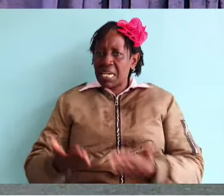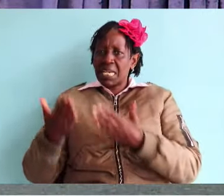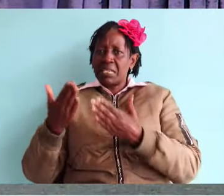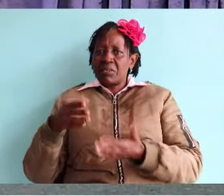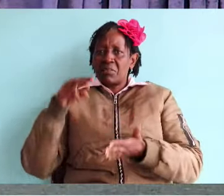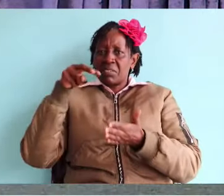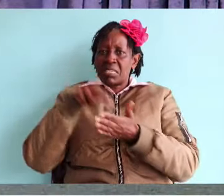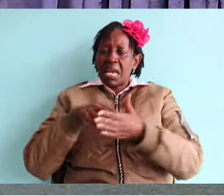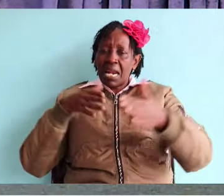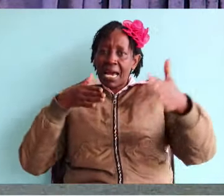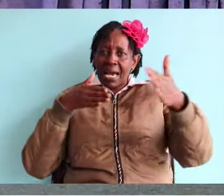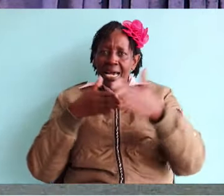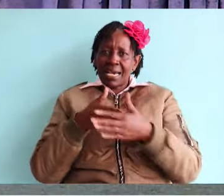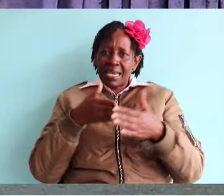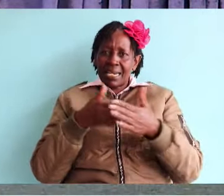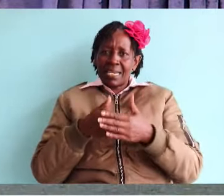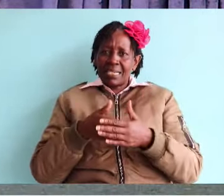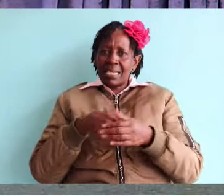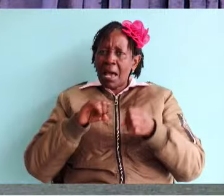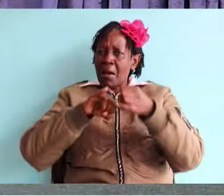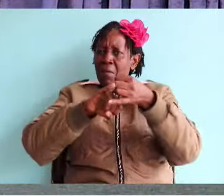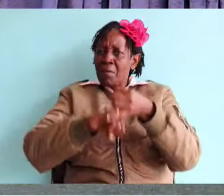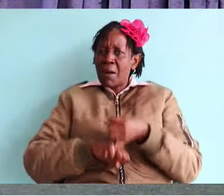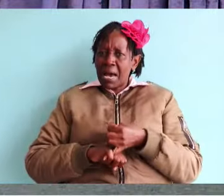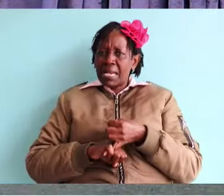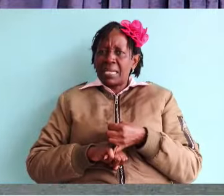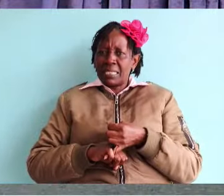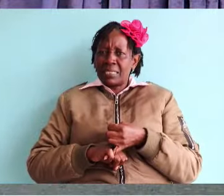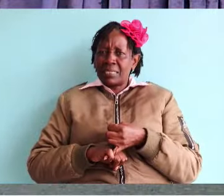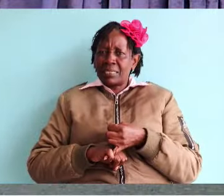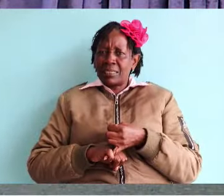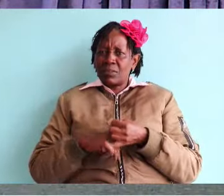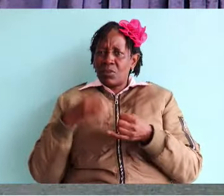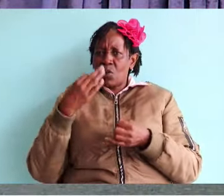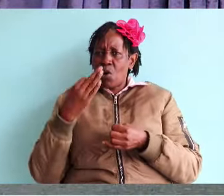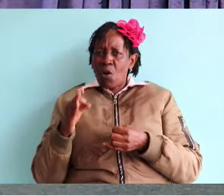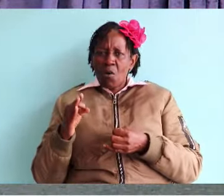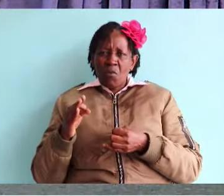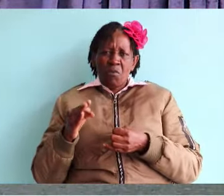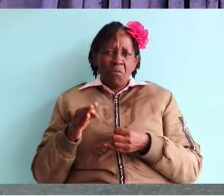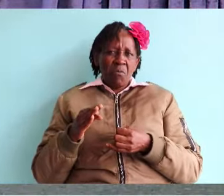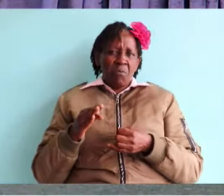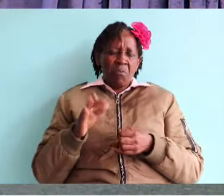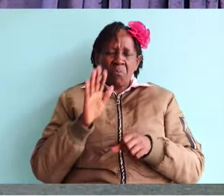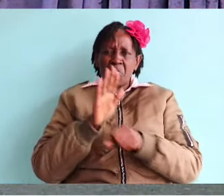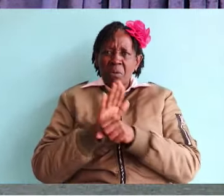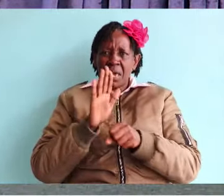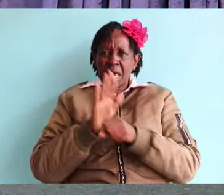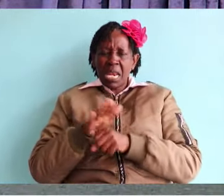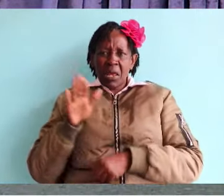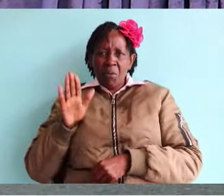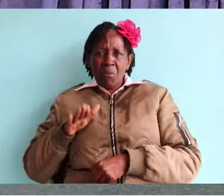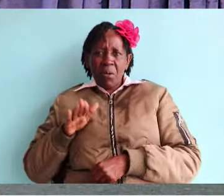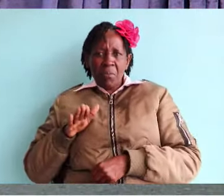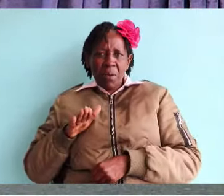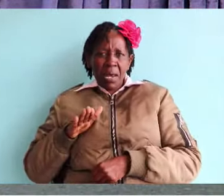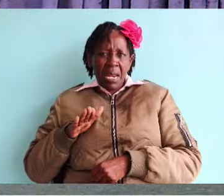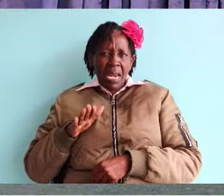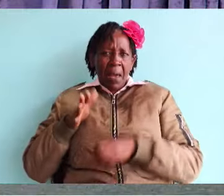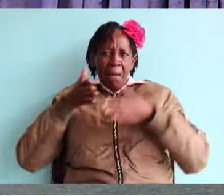against. And the marriage of this Shechem concubine actually gave birth